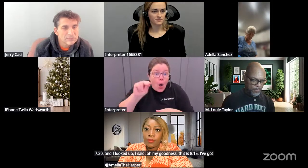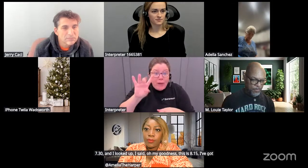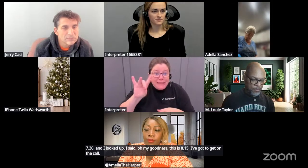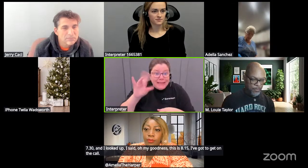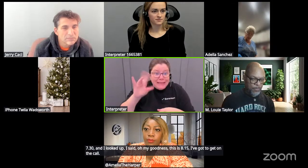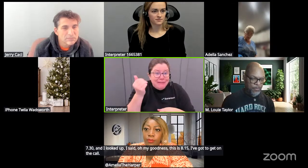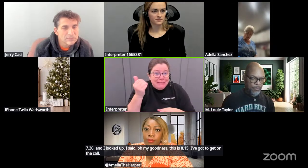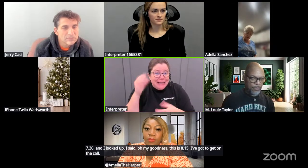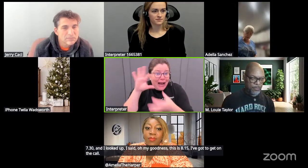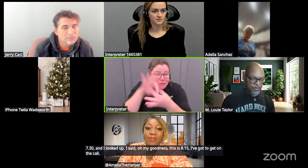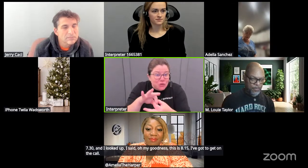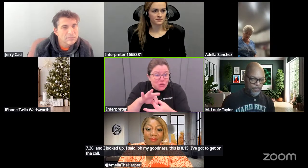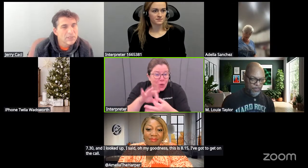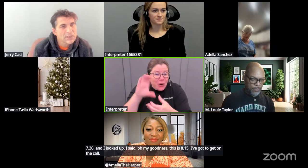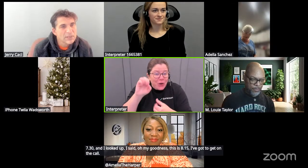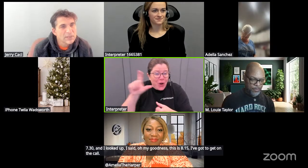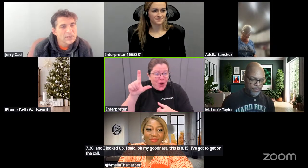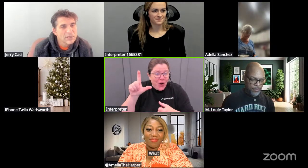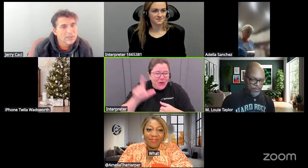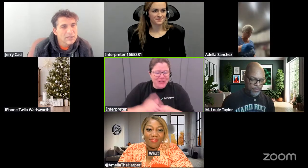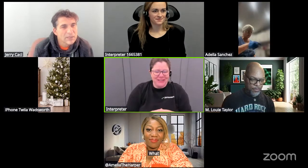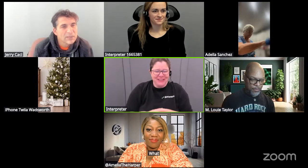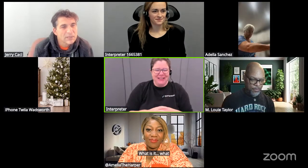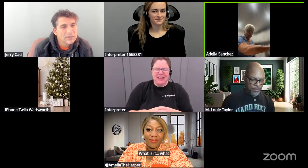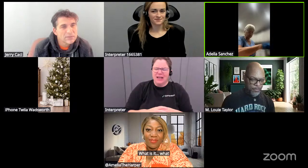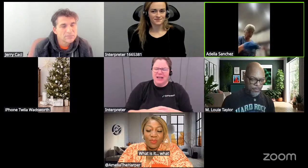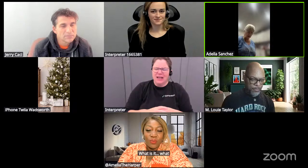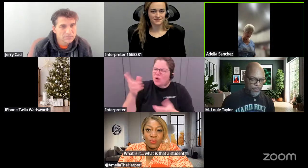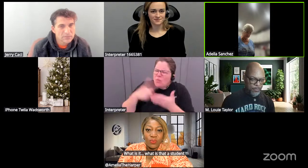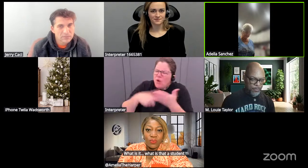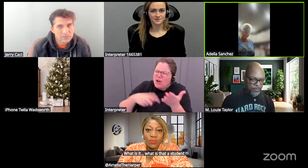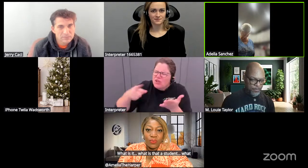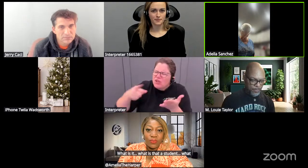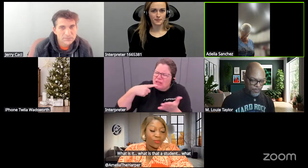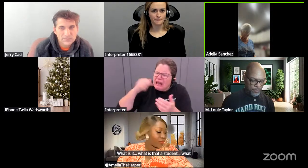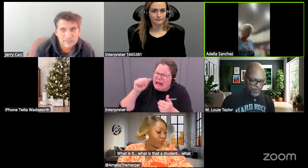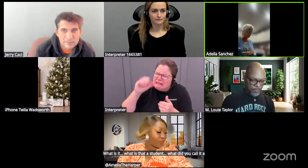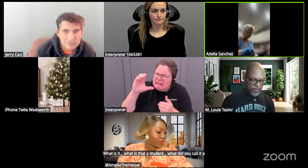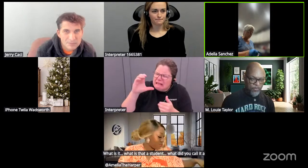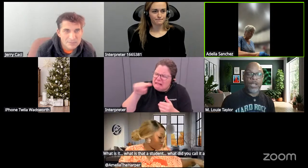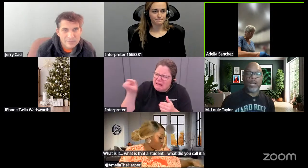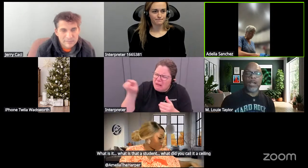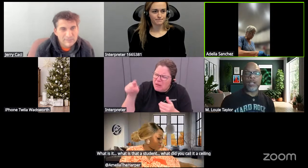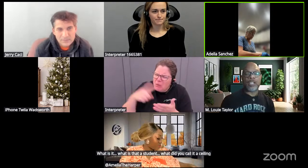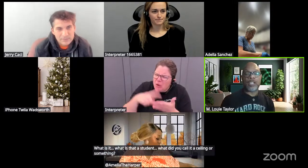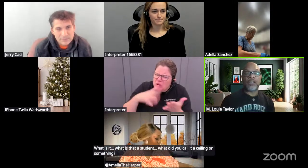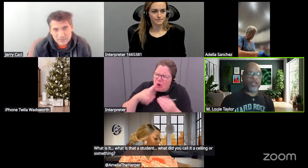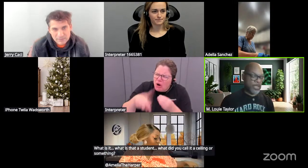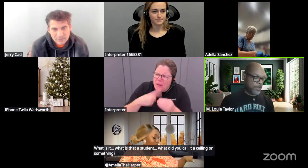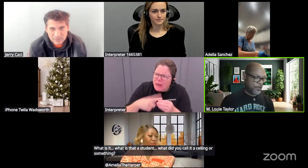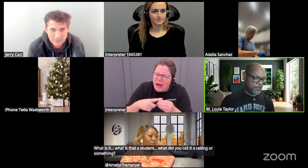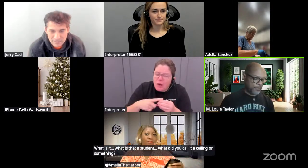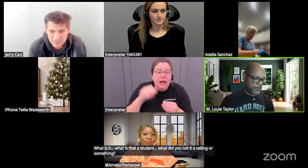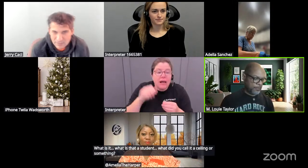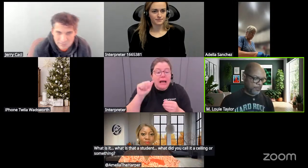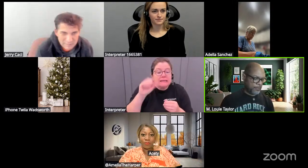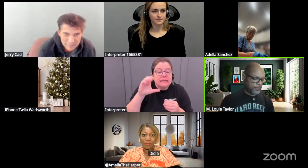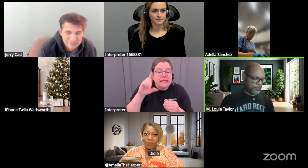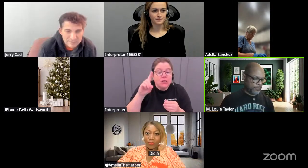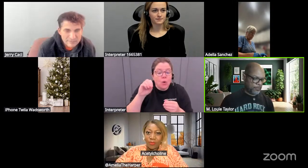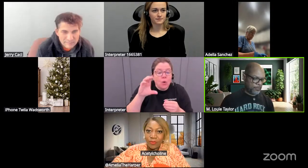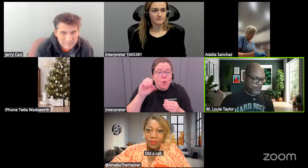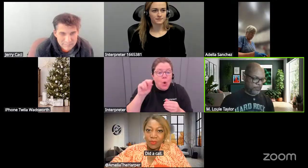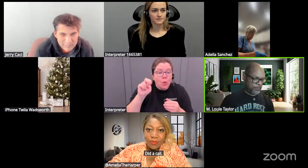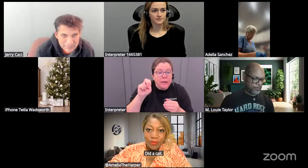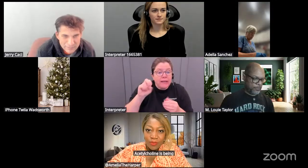call. what is that acetyl? What did you call it? Acetyl fluorine or something? Acetylcholine. Acetylcholine. Acetylcholine is